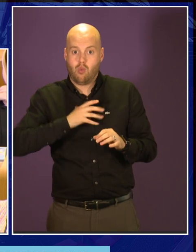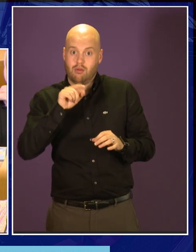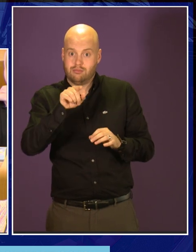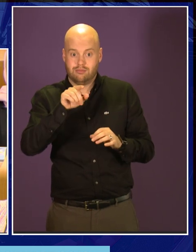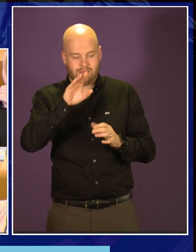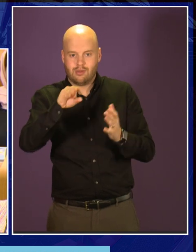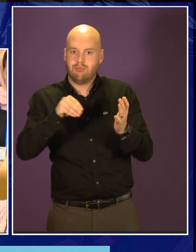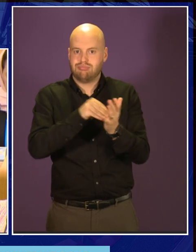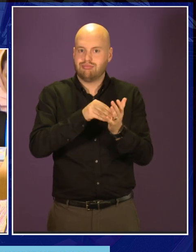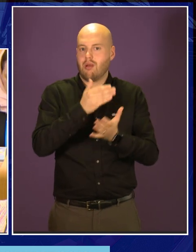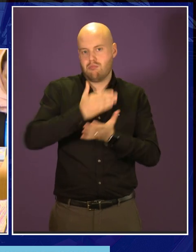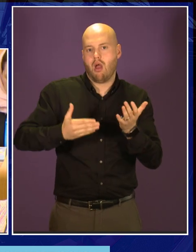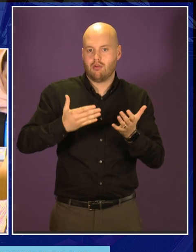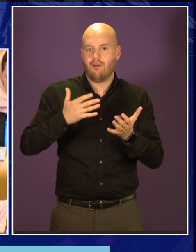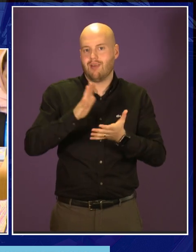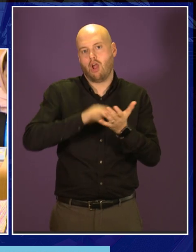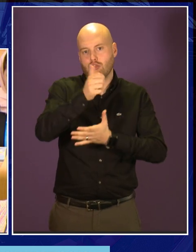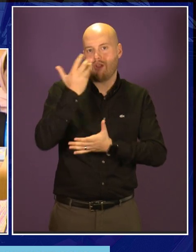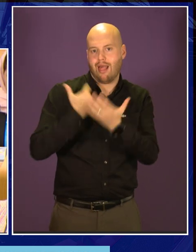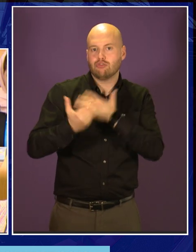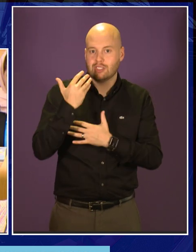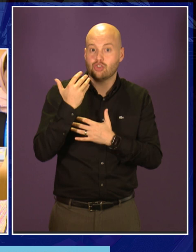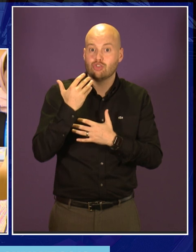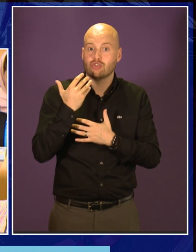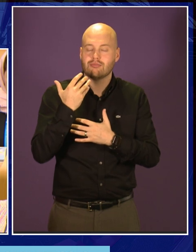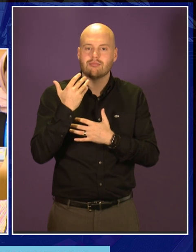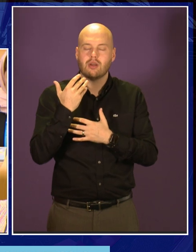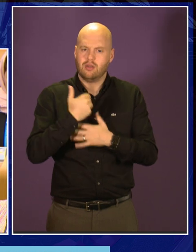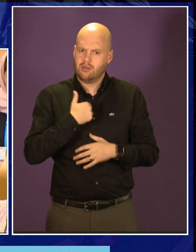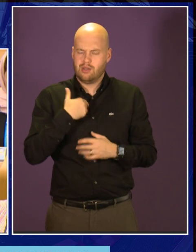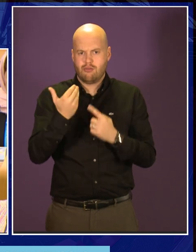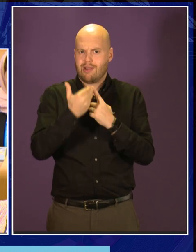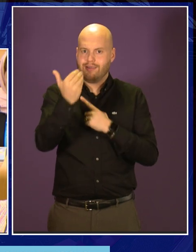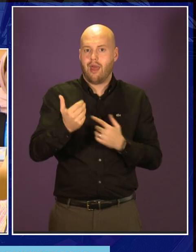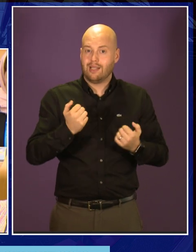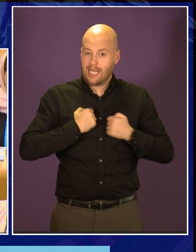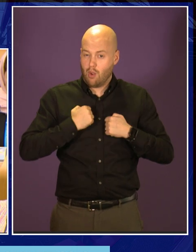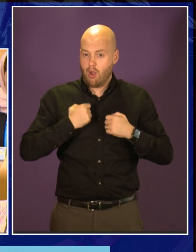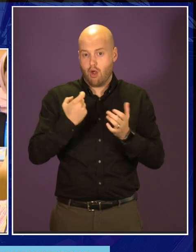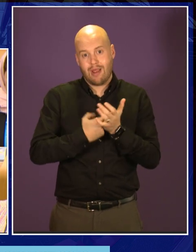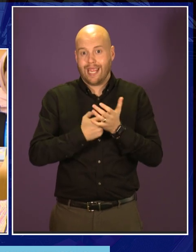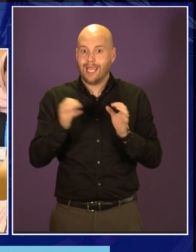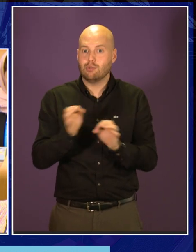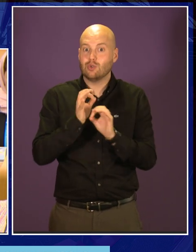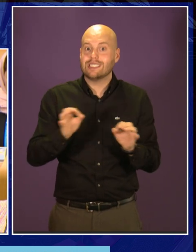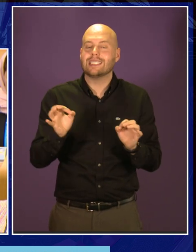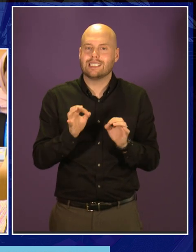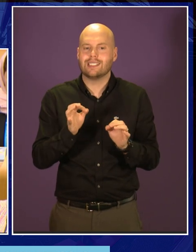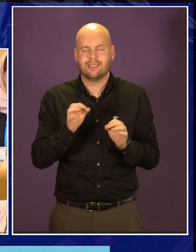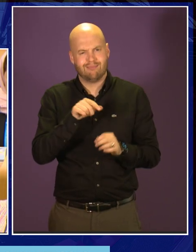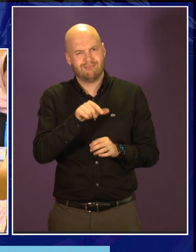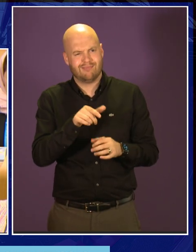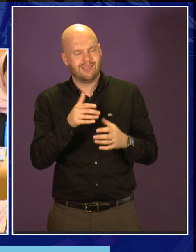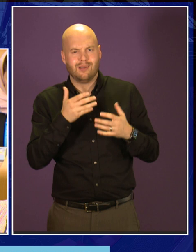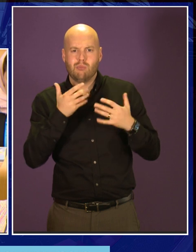of intangible cultural heritage of the world. We recognize that our music, the reggae music, has been an anthem